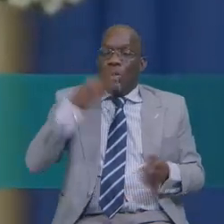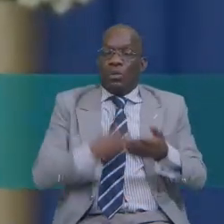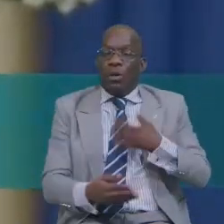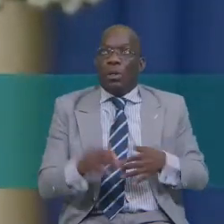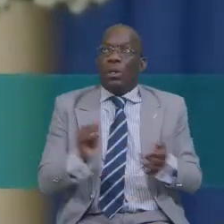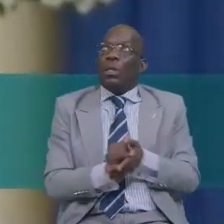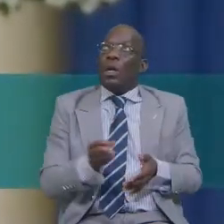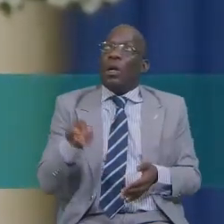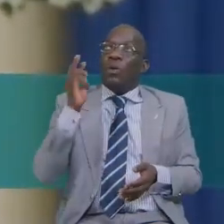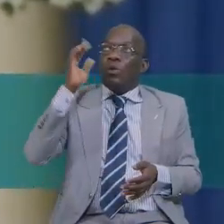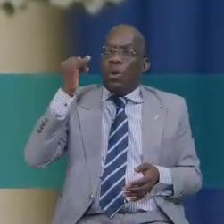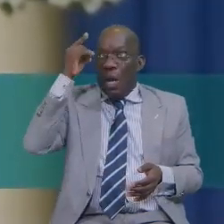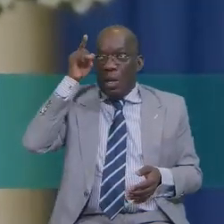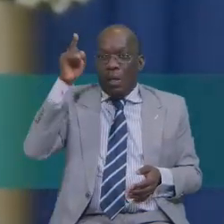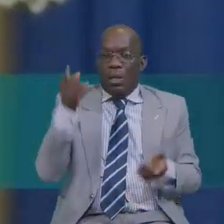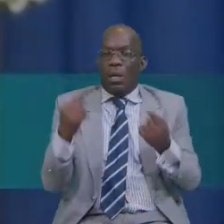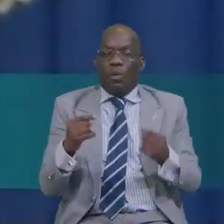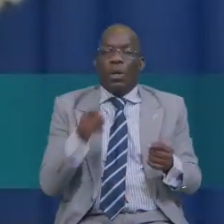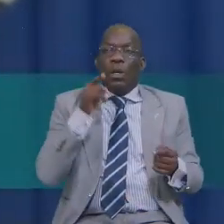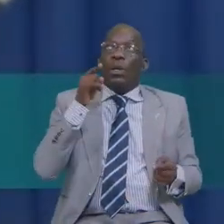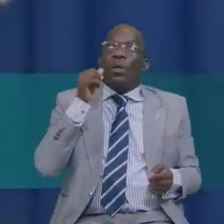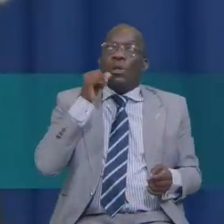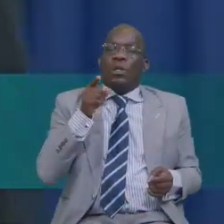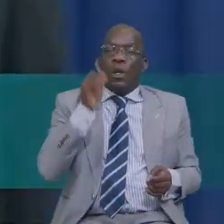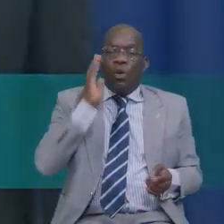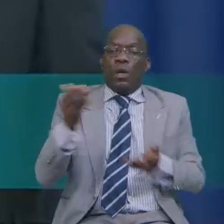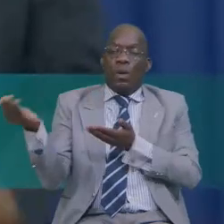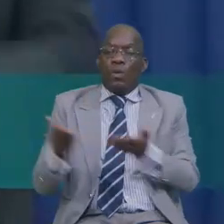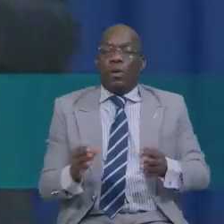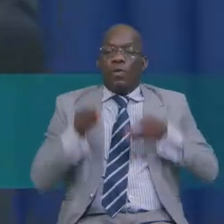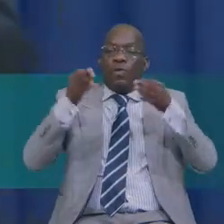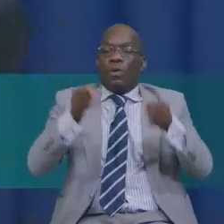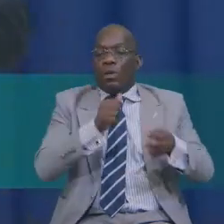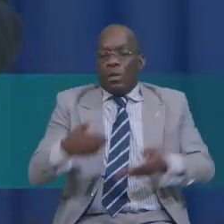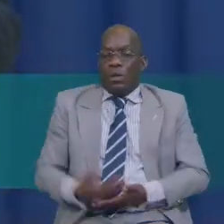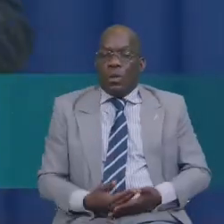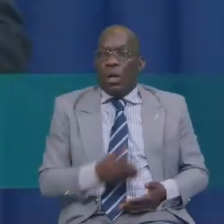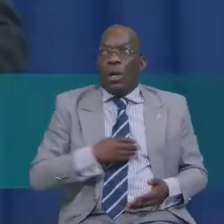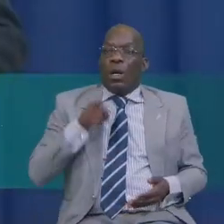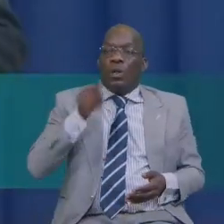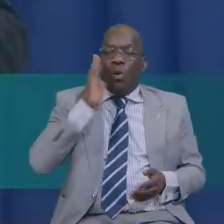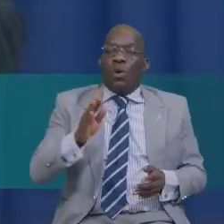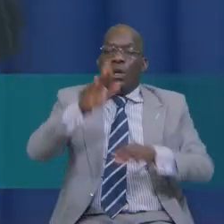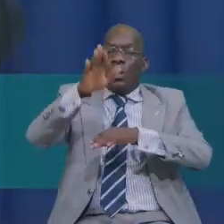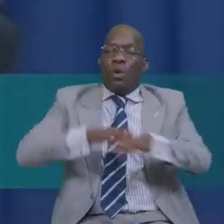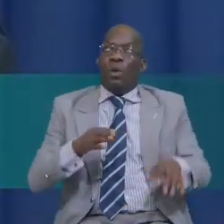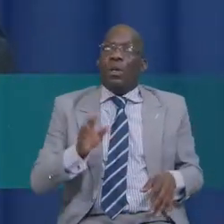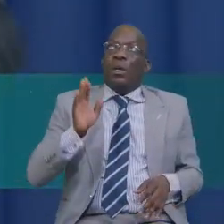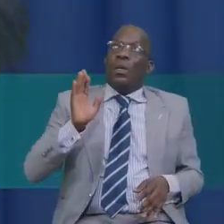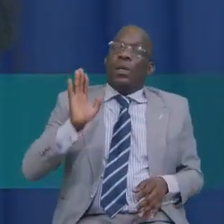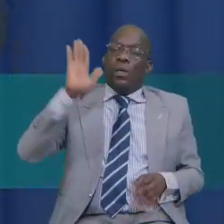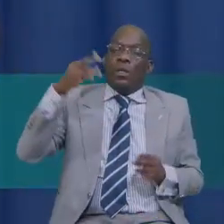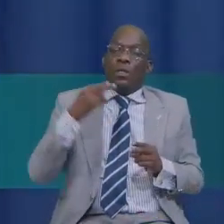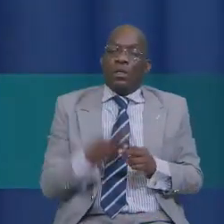thou shalt call his name Jesus. Jehovah saves. Jesus. For he shall